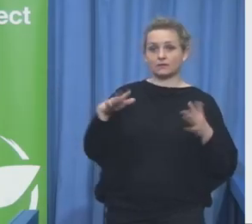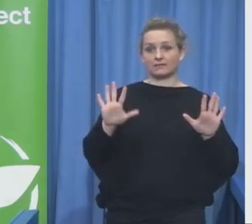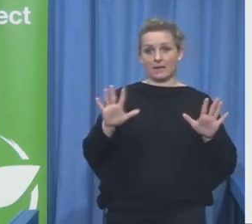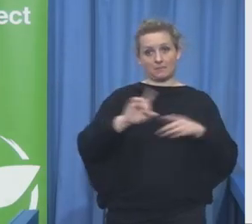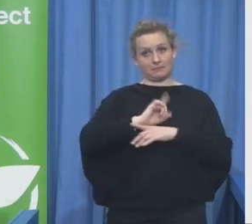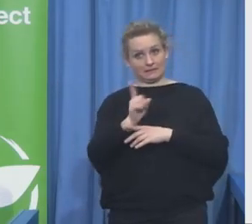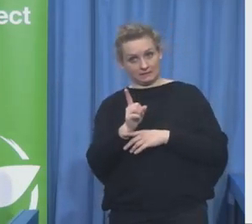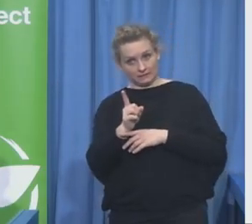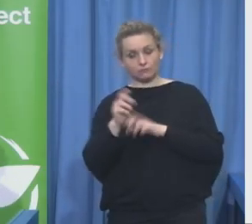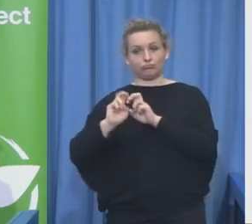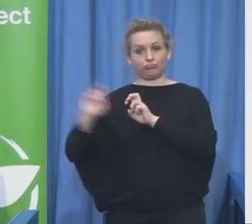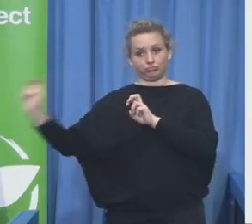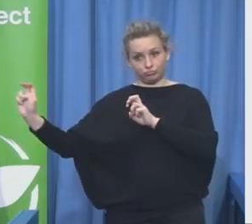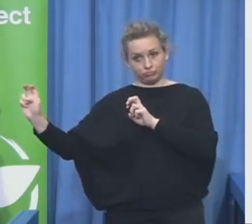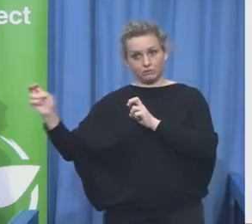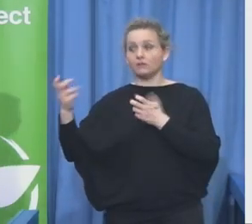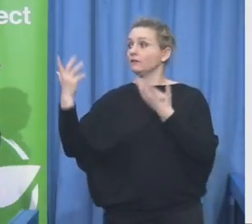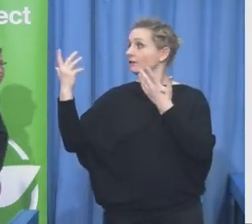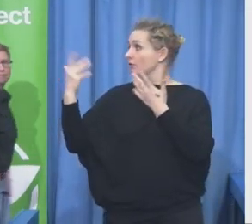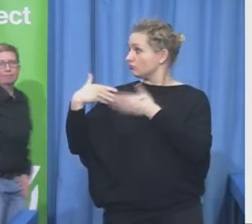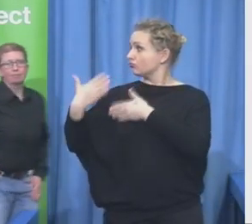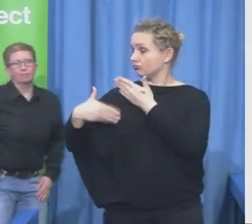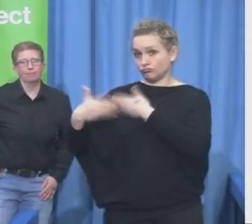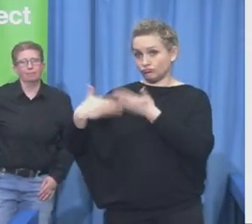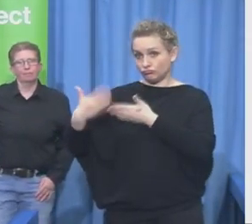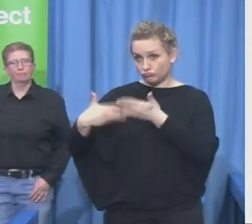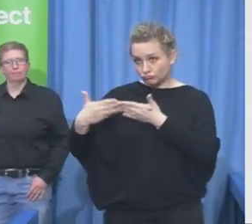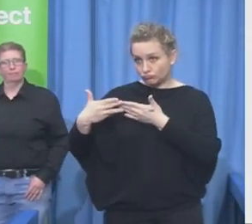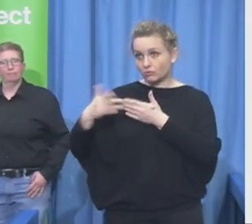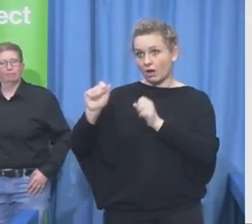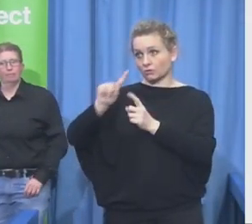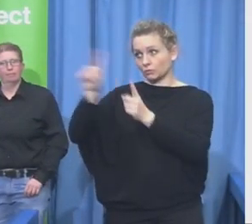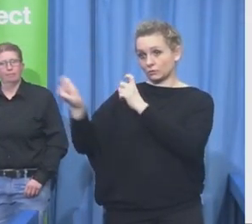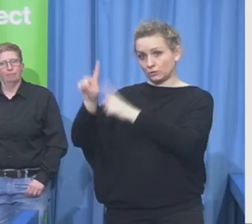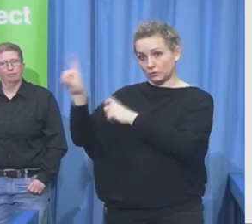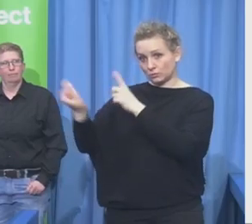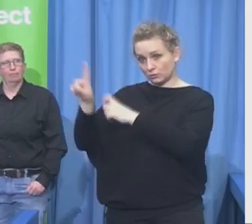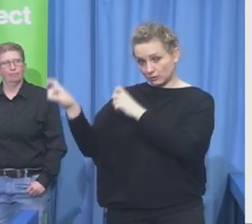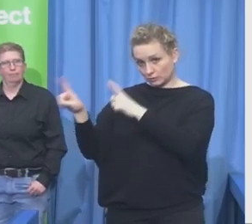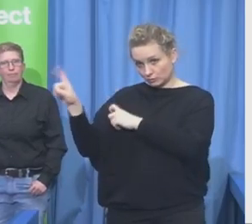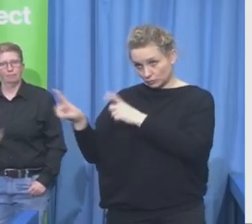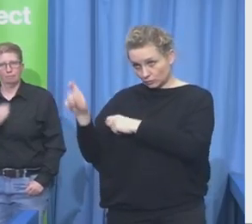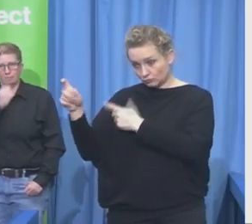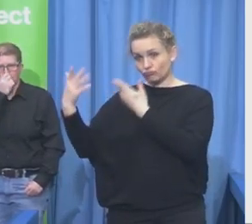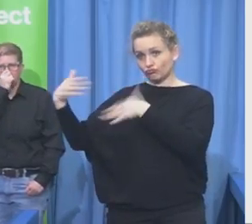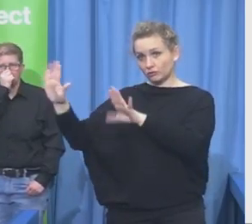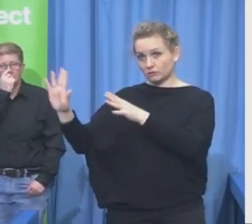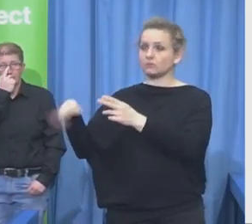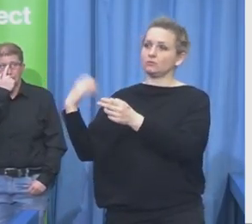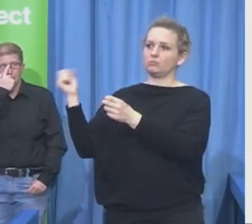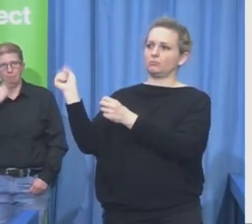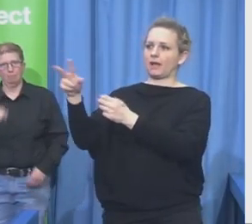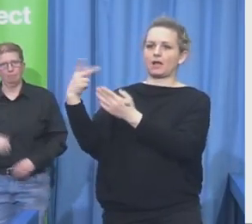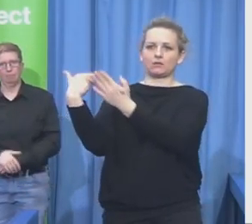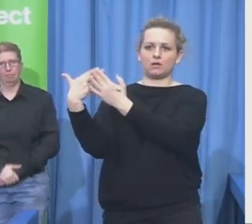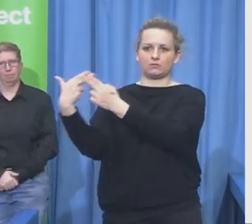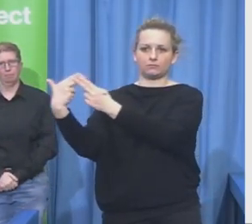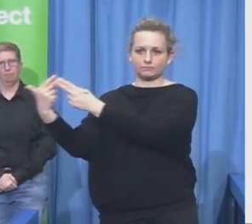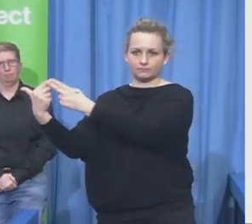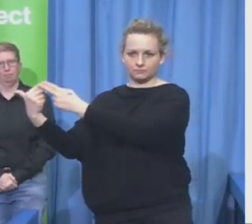to the audience thereafter. So this is to everyone on the panel, who feel free to jump in.